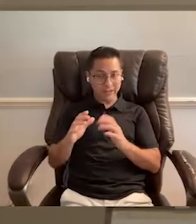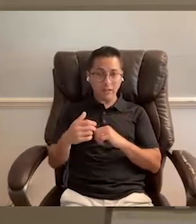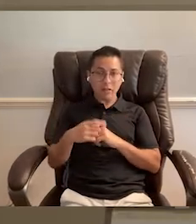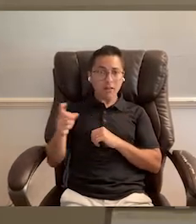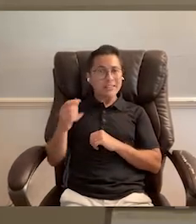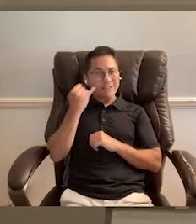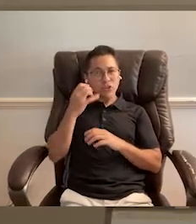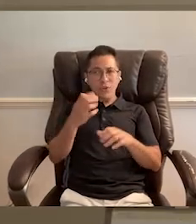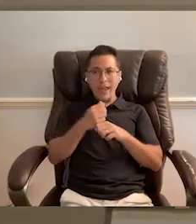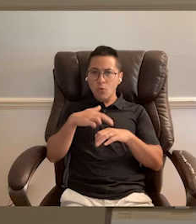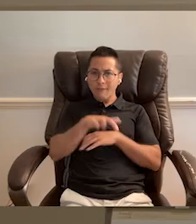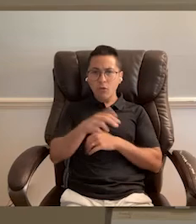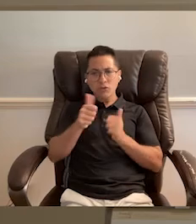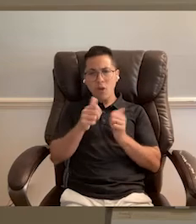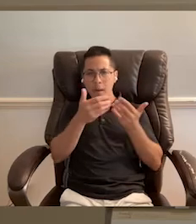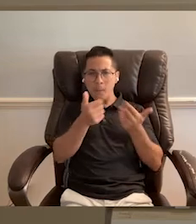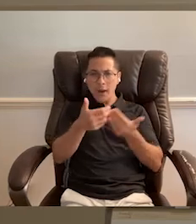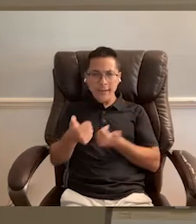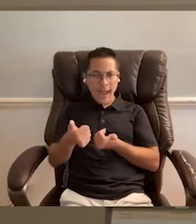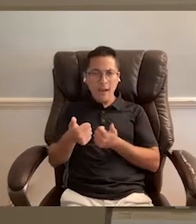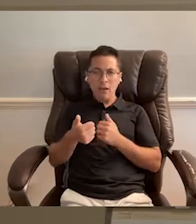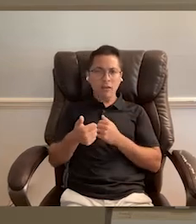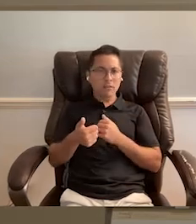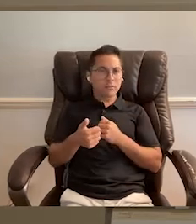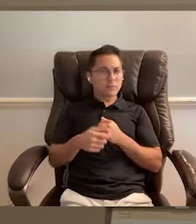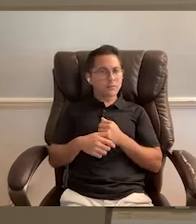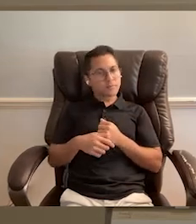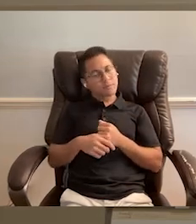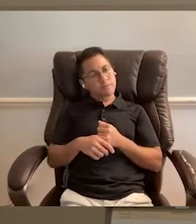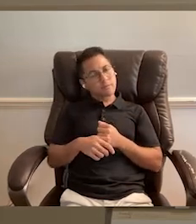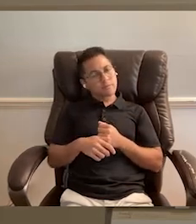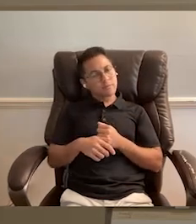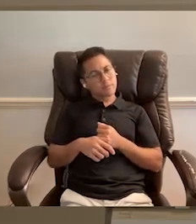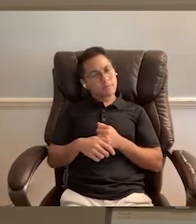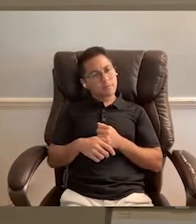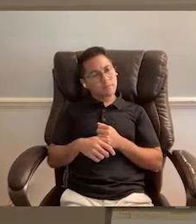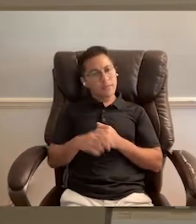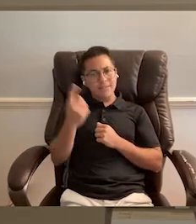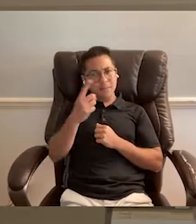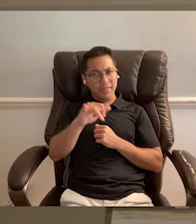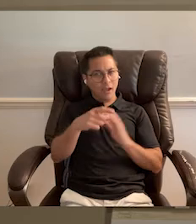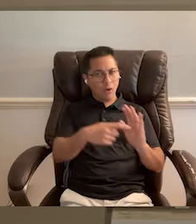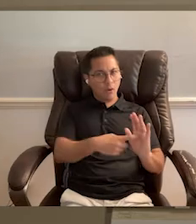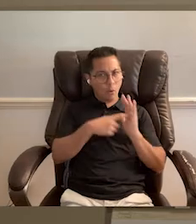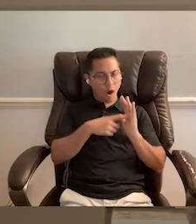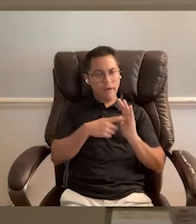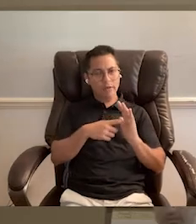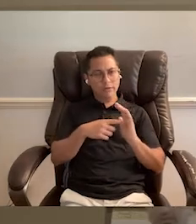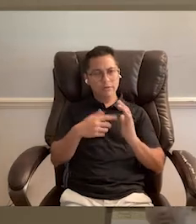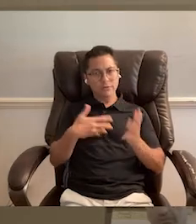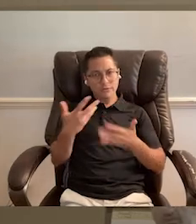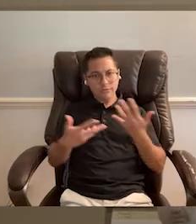here. You know, it's Memorial Day weekend. You just took the time to come here. That's really good. Great. I'm going to talk about several projects